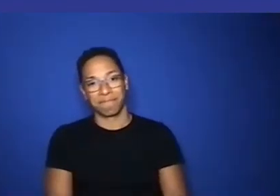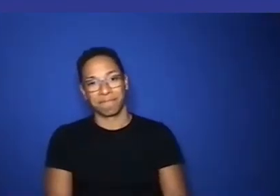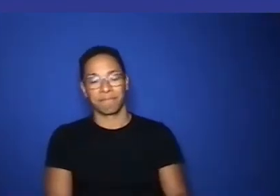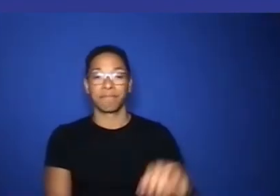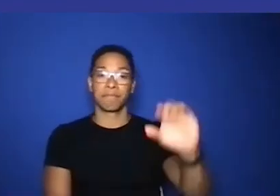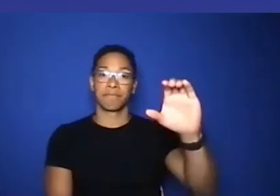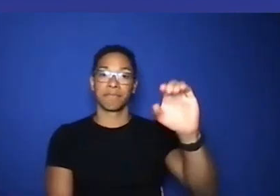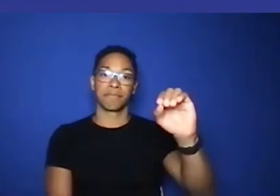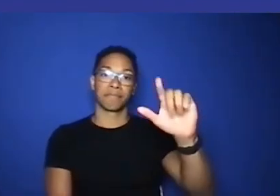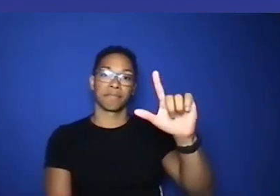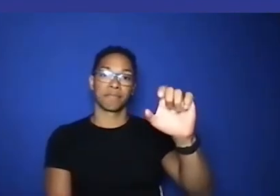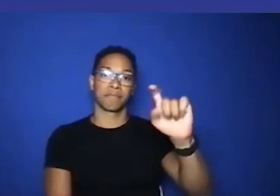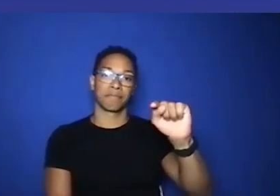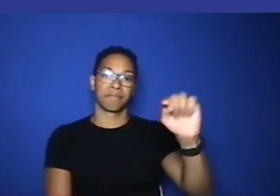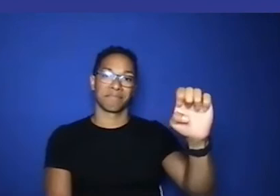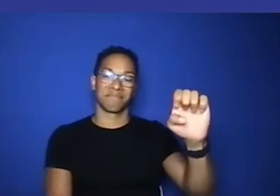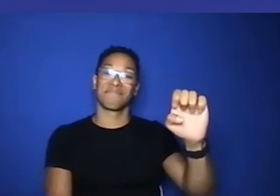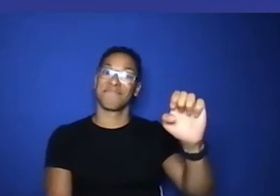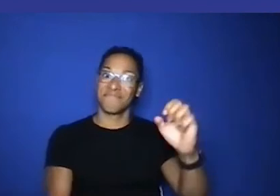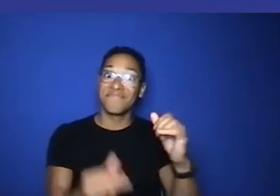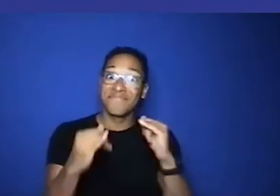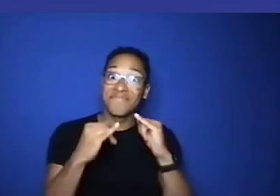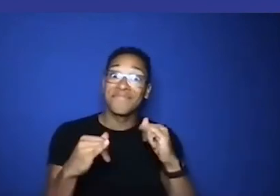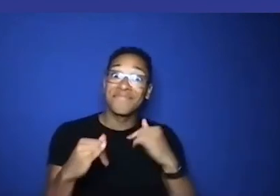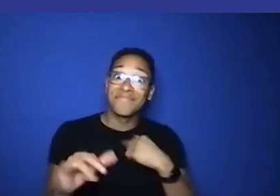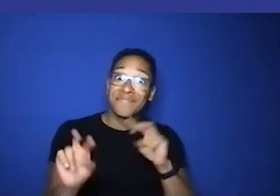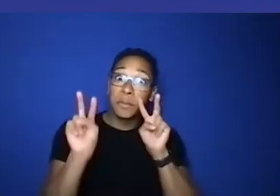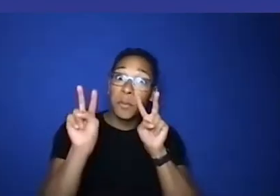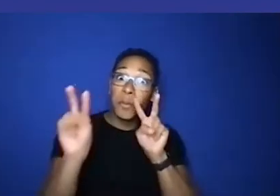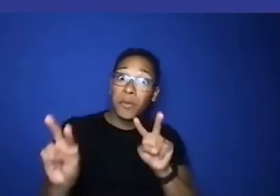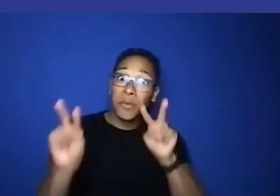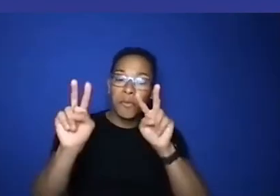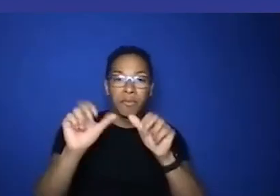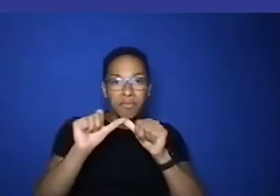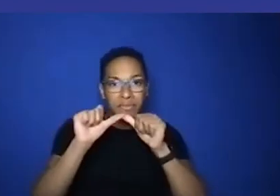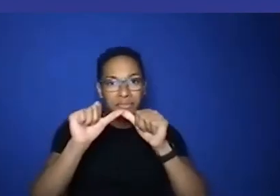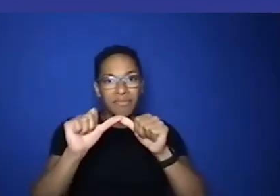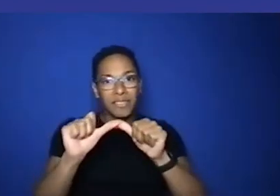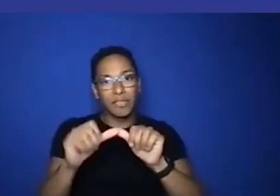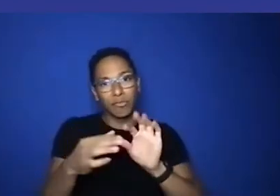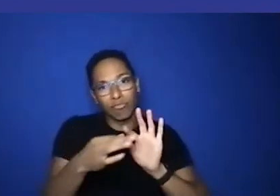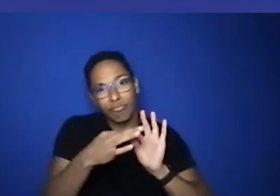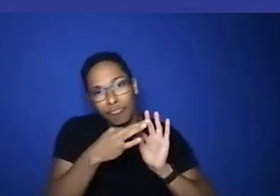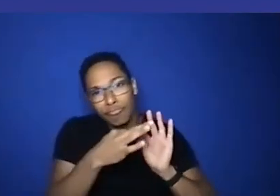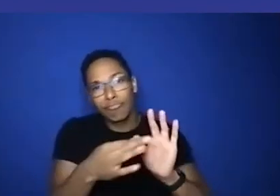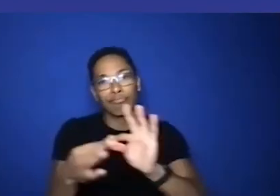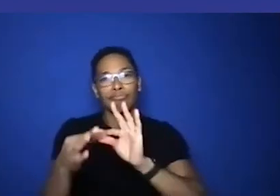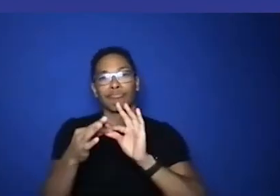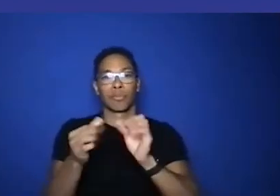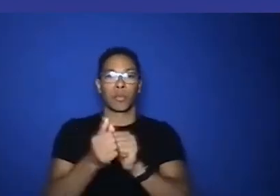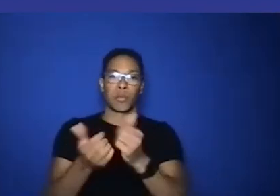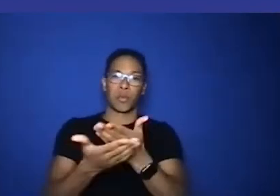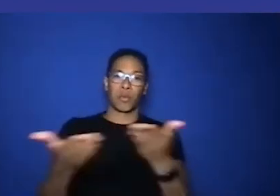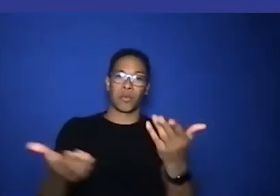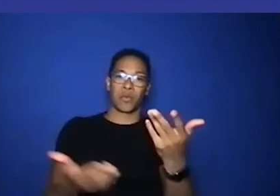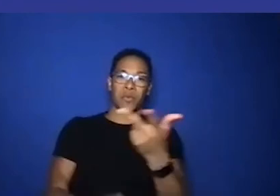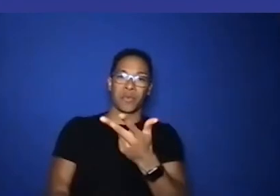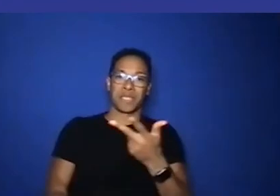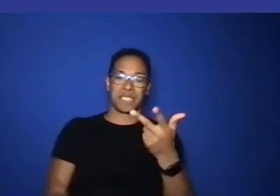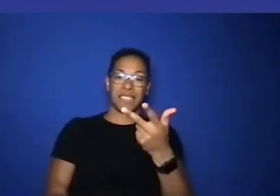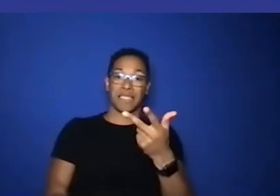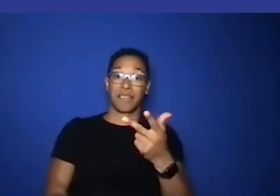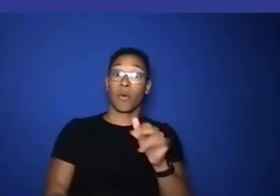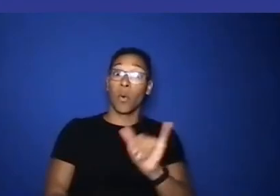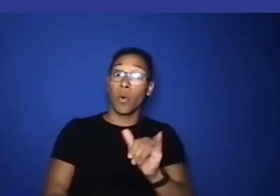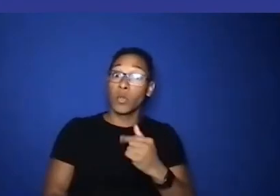I'm also looking forward to continuing in relation with the three of you. And also, I heard I'm going to be